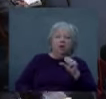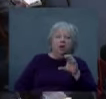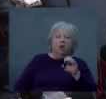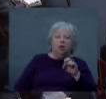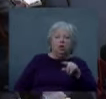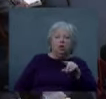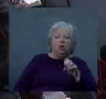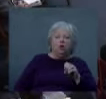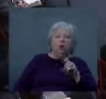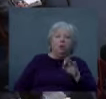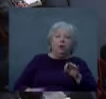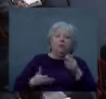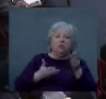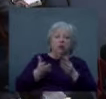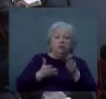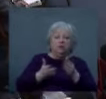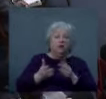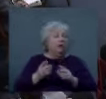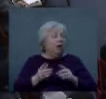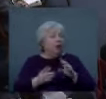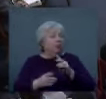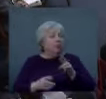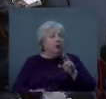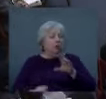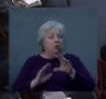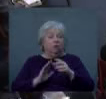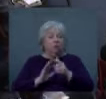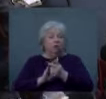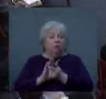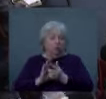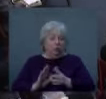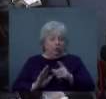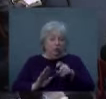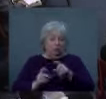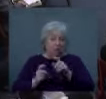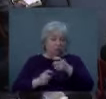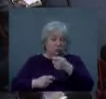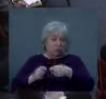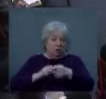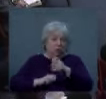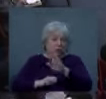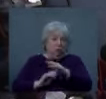was provided. Okay, and Mr. Carpenter, do you need to change your ordinance since